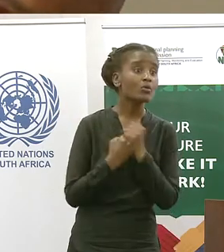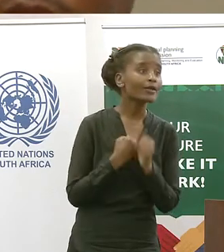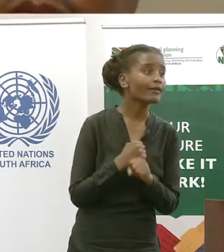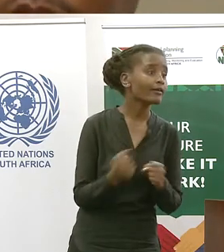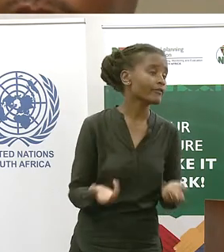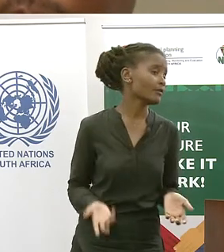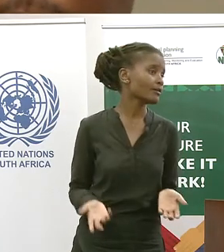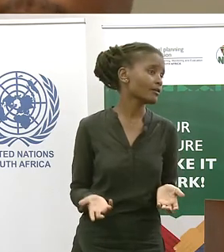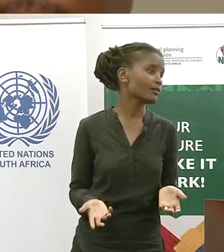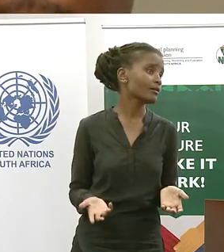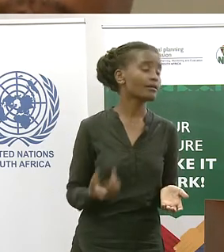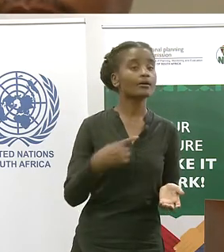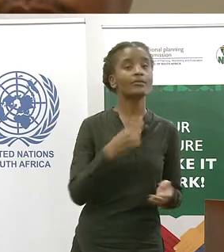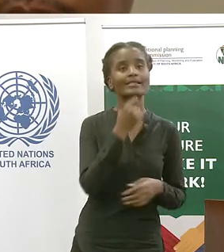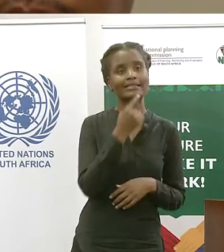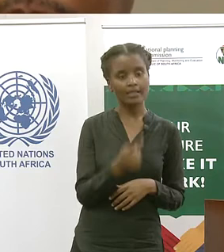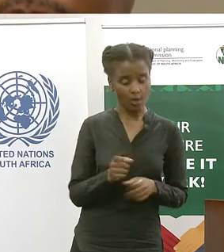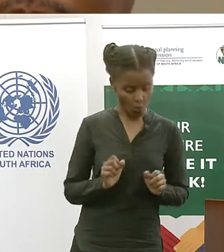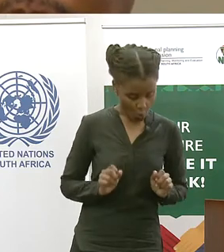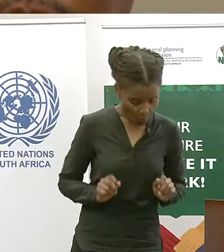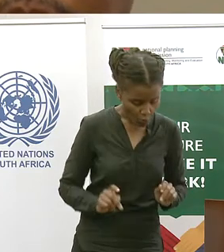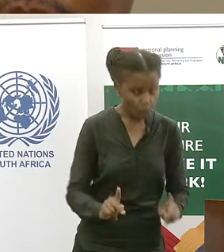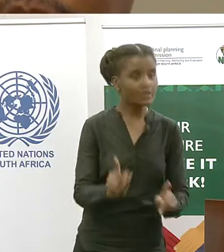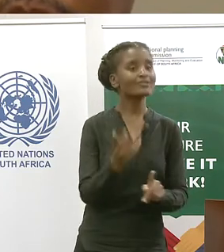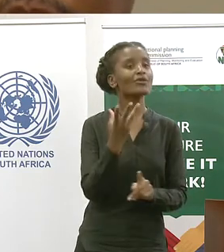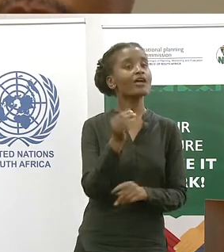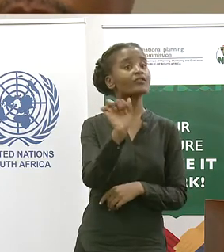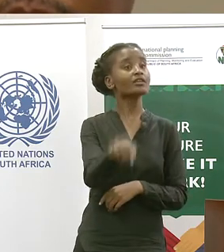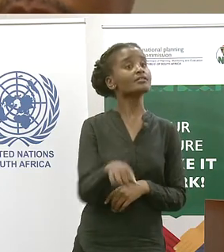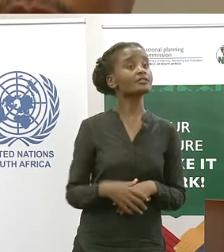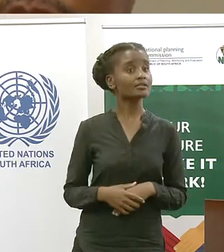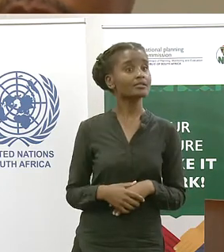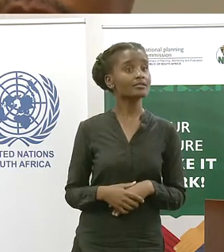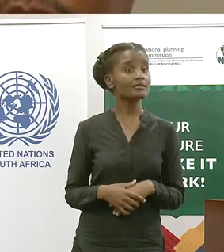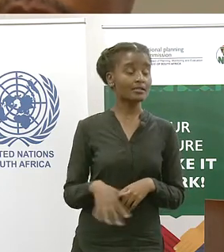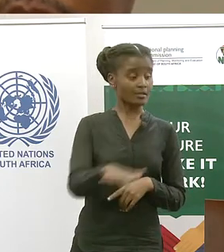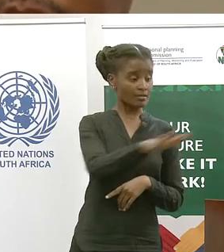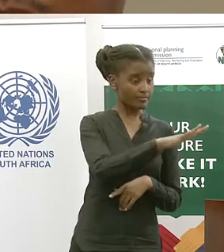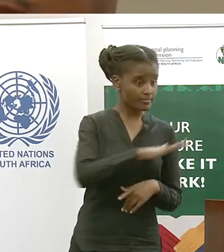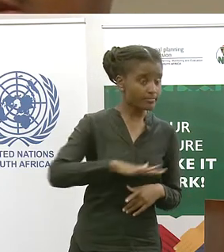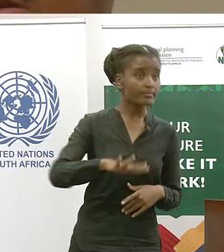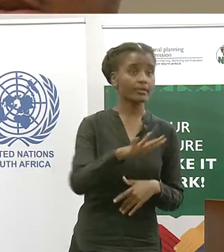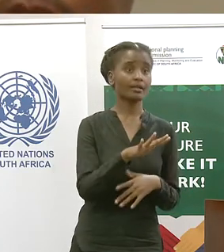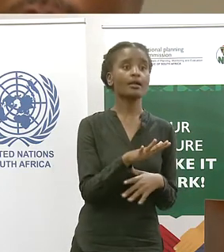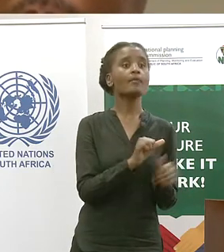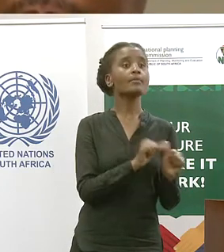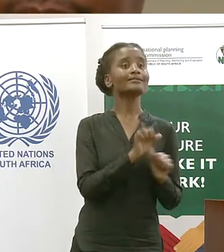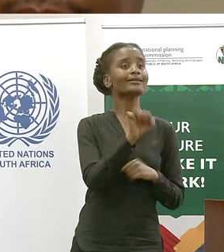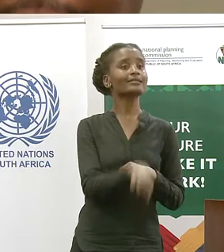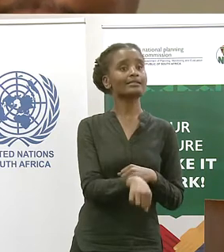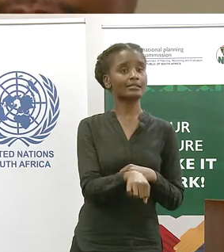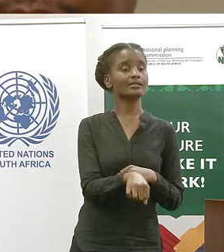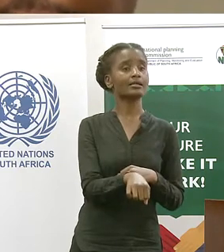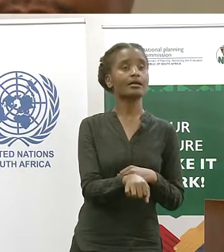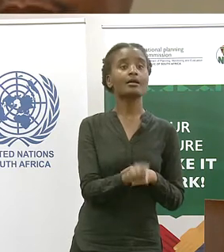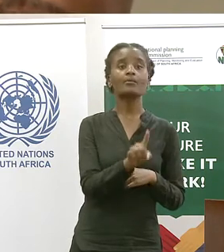saying, we have the opportunities. We are in a better space as this country. Let's make it work for